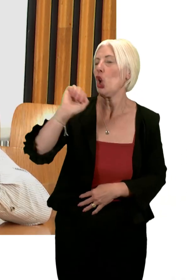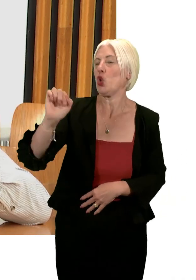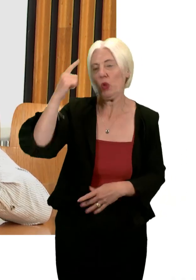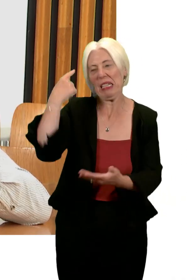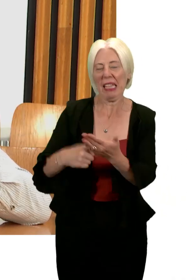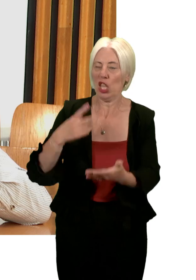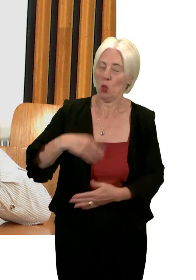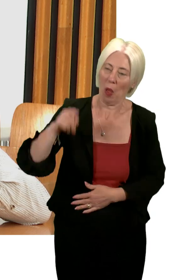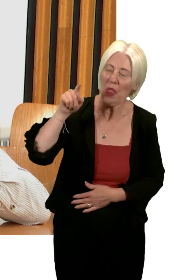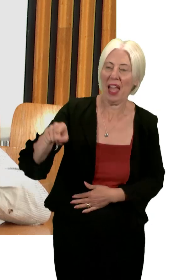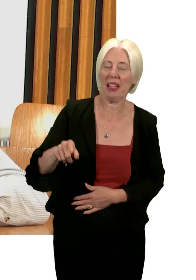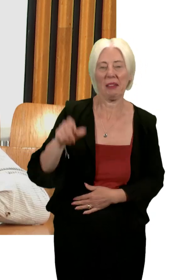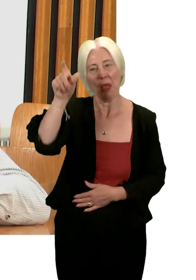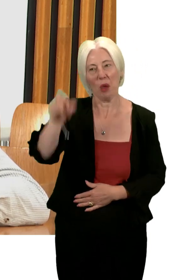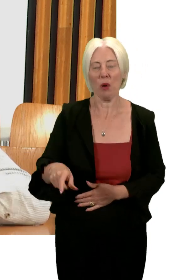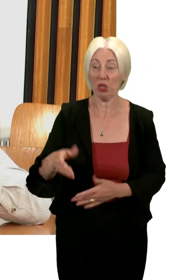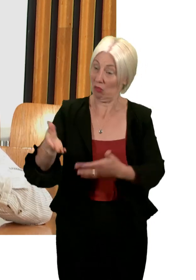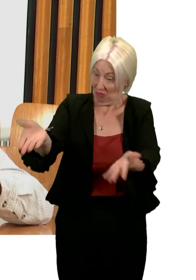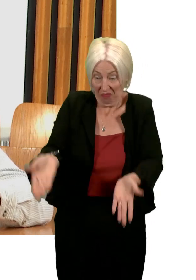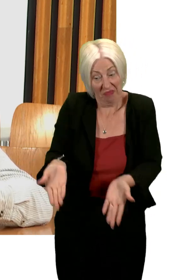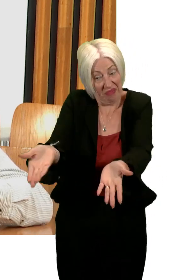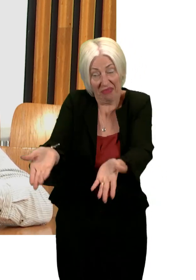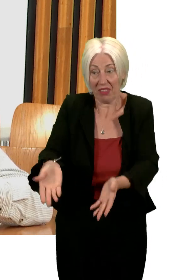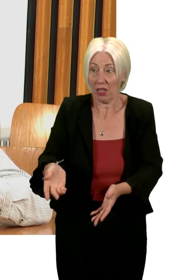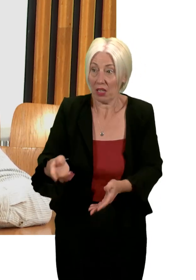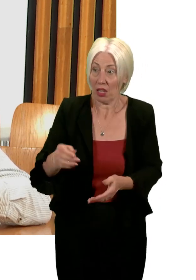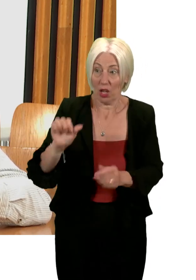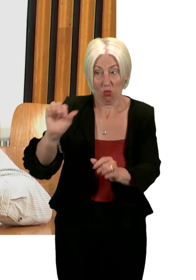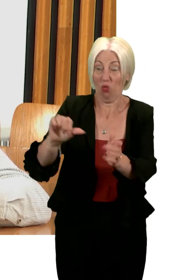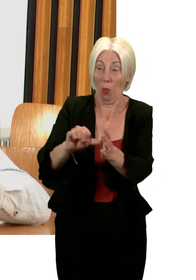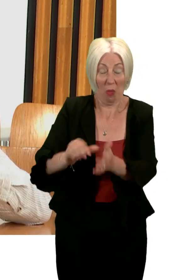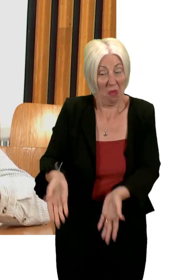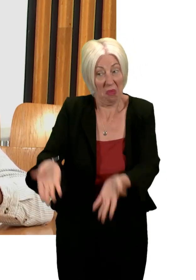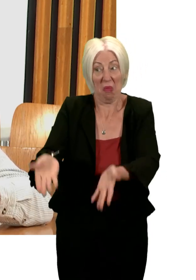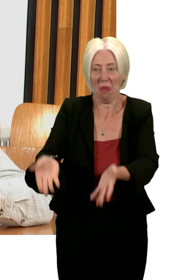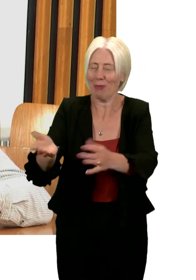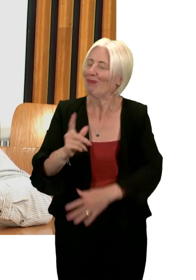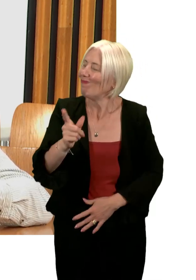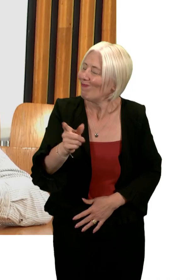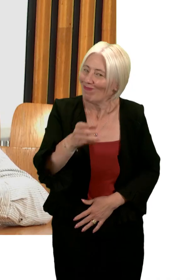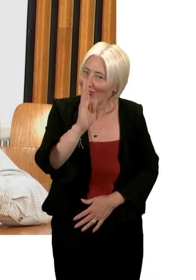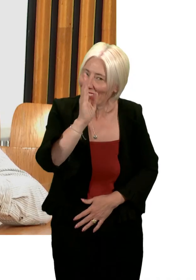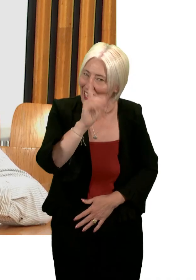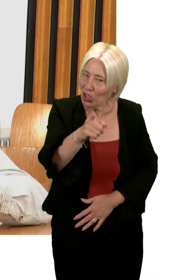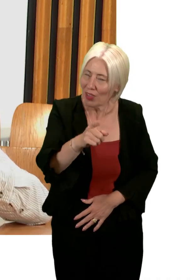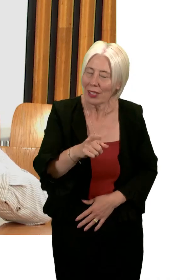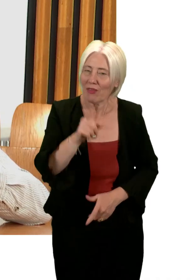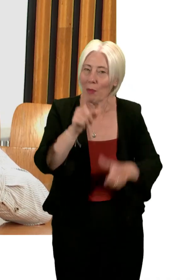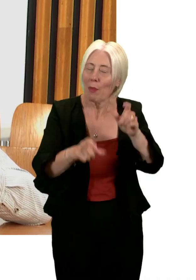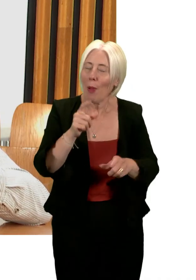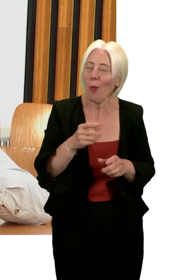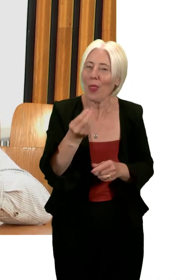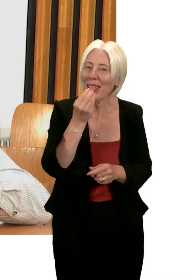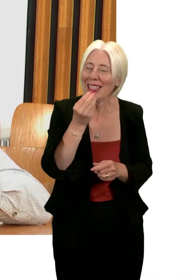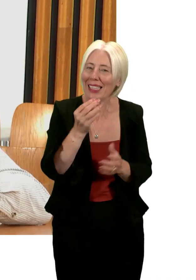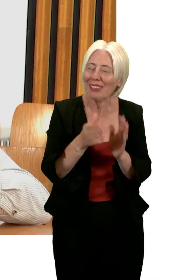that the individual has to deal with that by restricting their eating. That's dangerous to people who are at risk of eating disorders. And